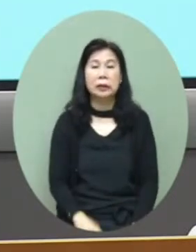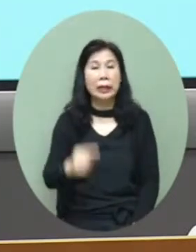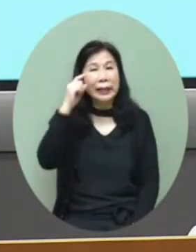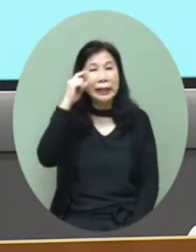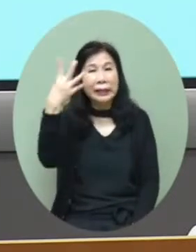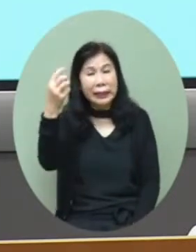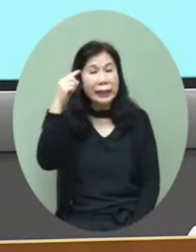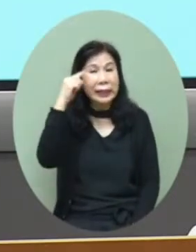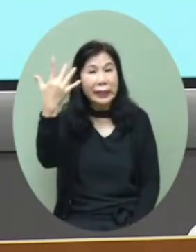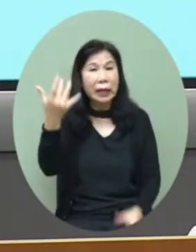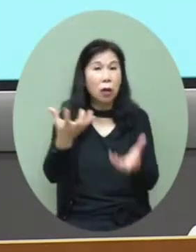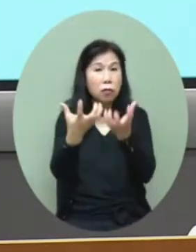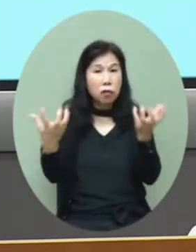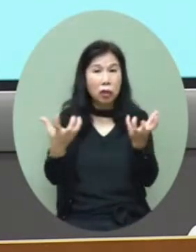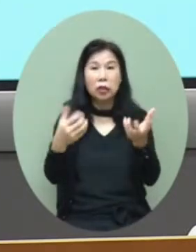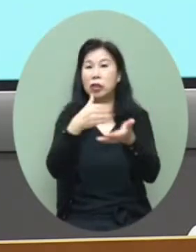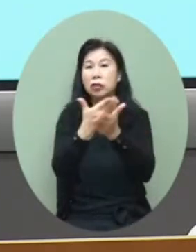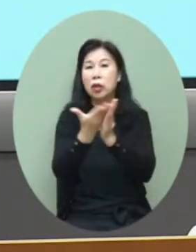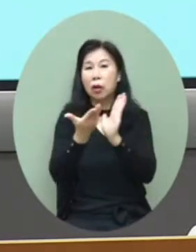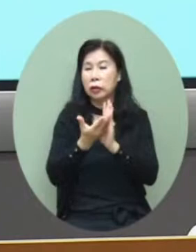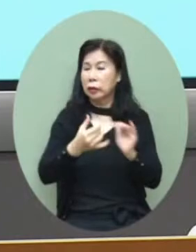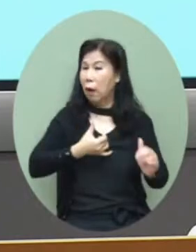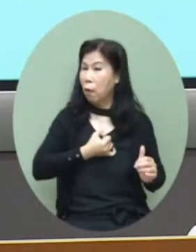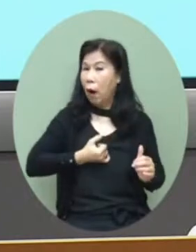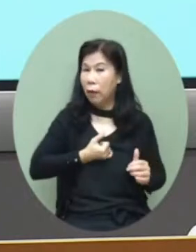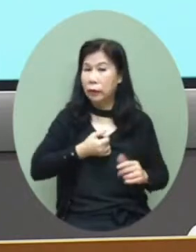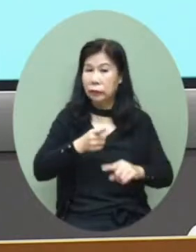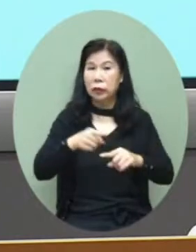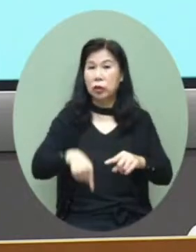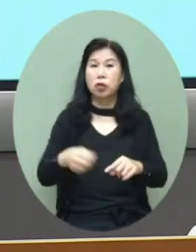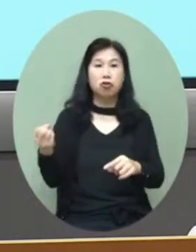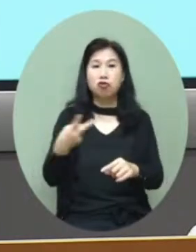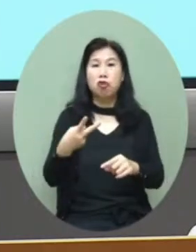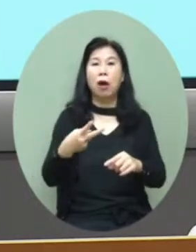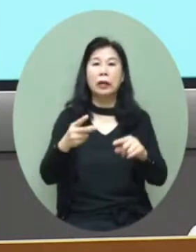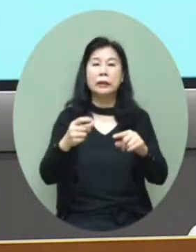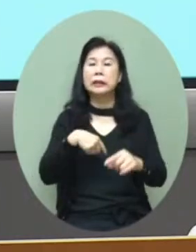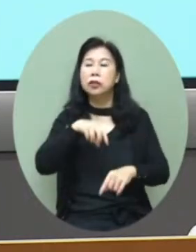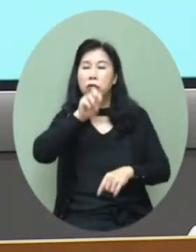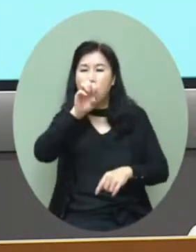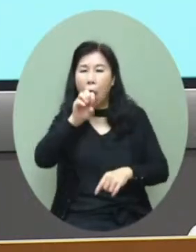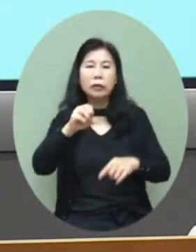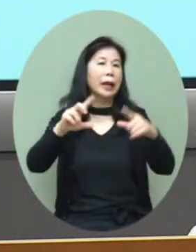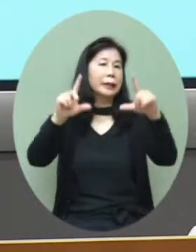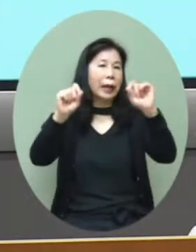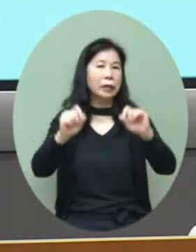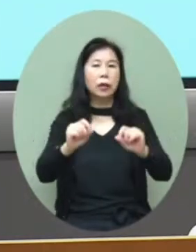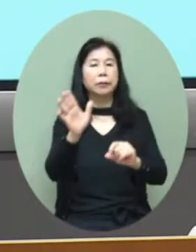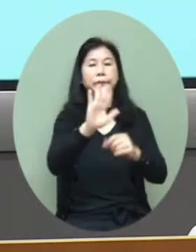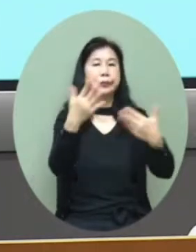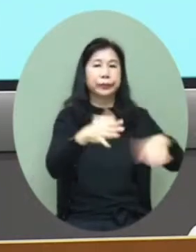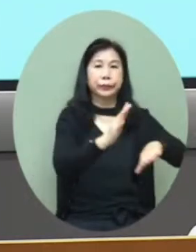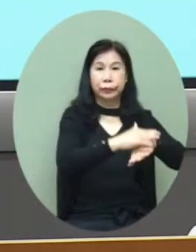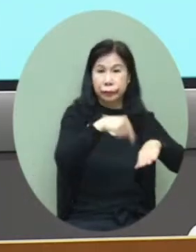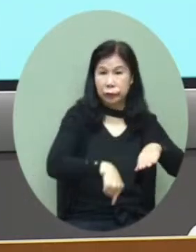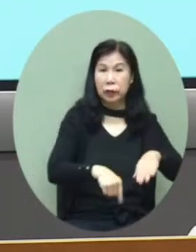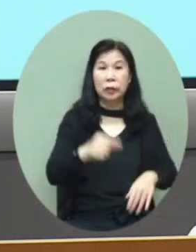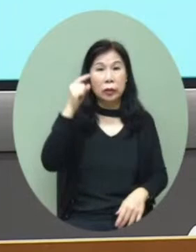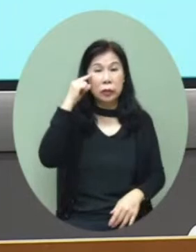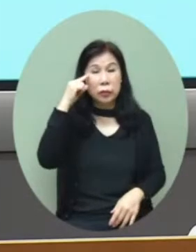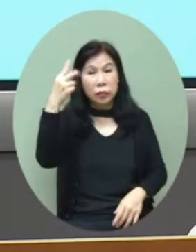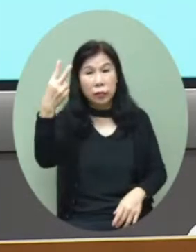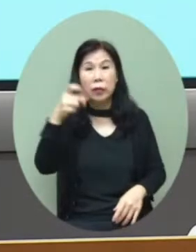impinge on personal privacy. What do you say to that? There are different speculations on